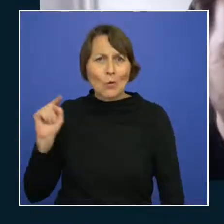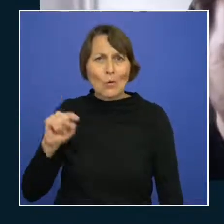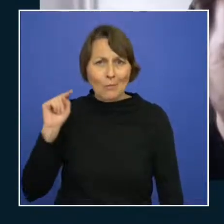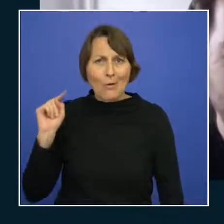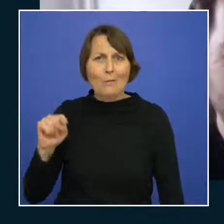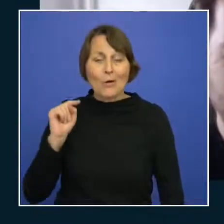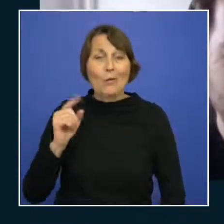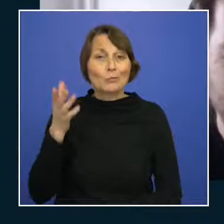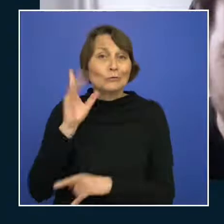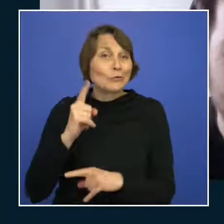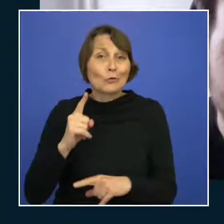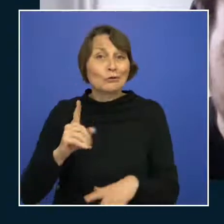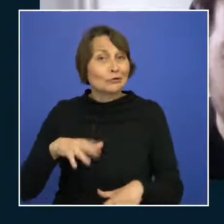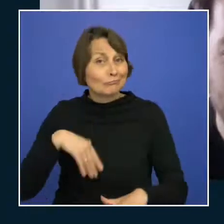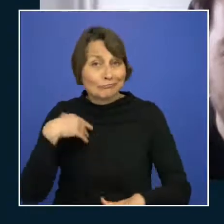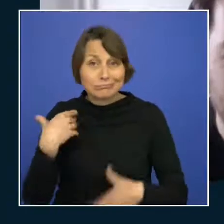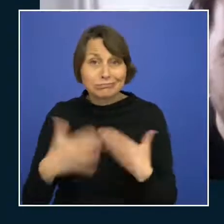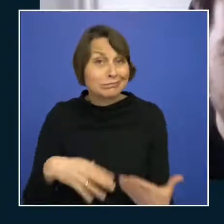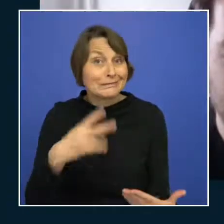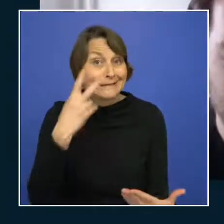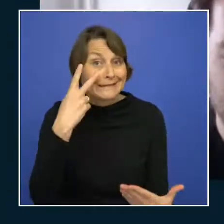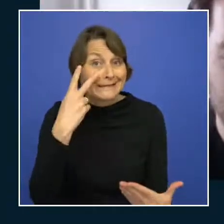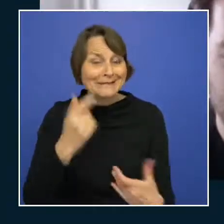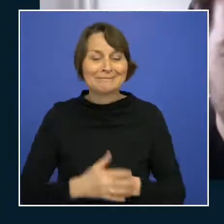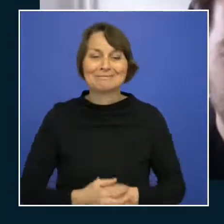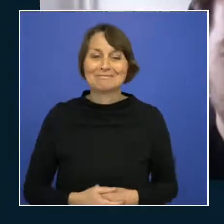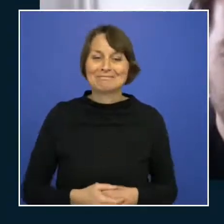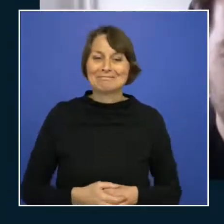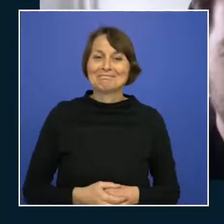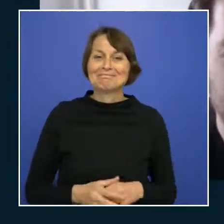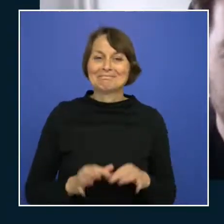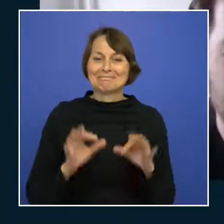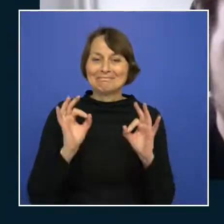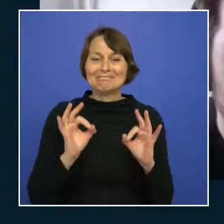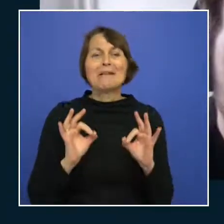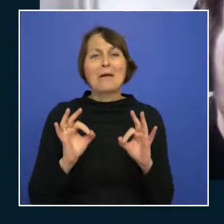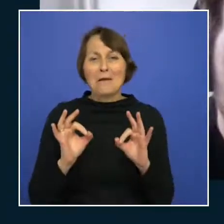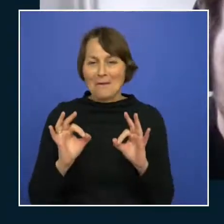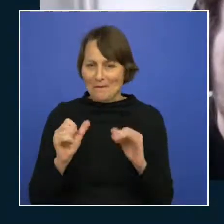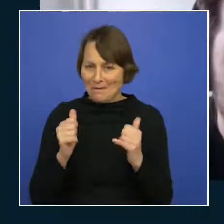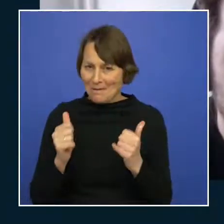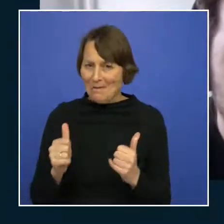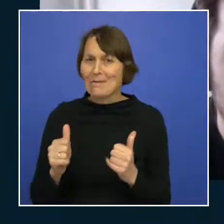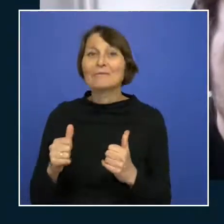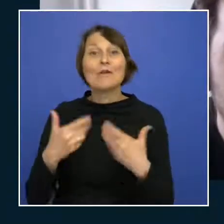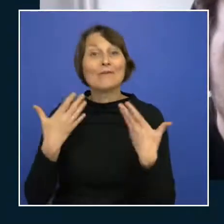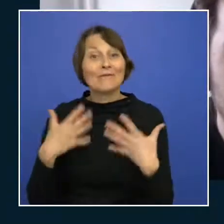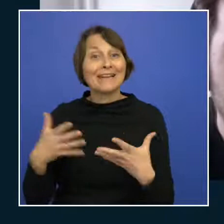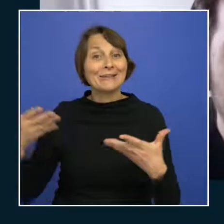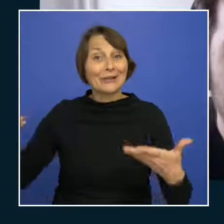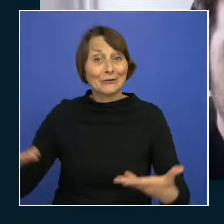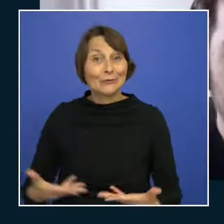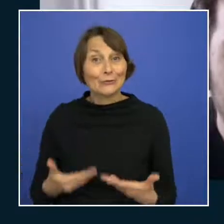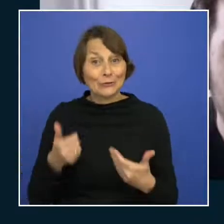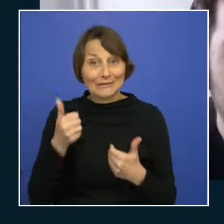away. Yeah, that's awesome. Yeah, we've already done the introduction.